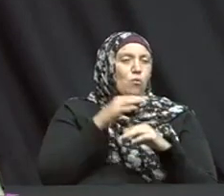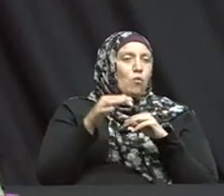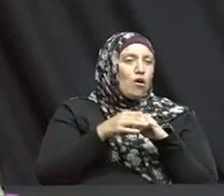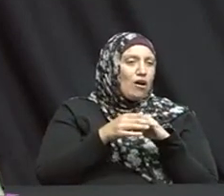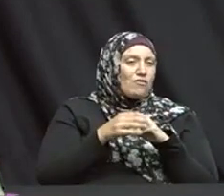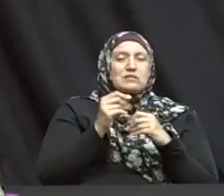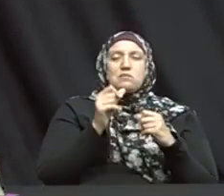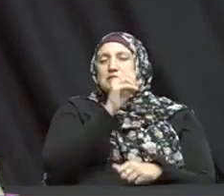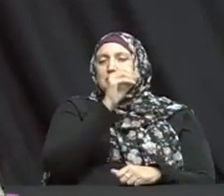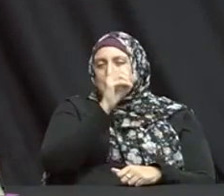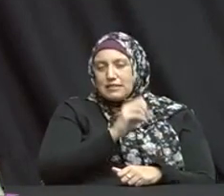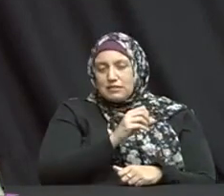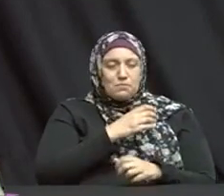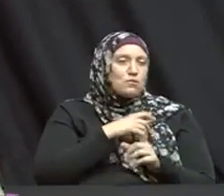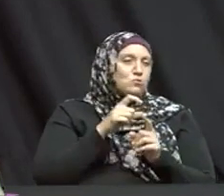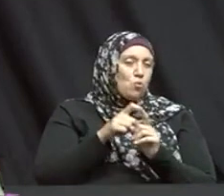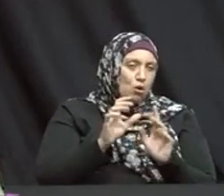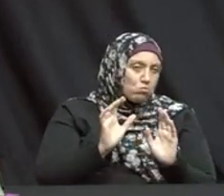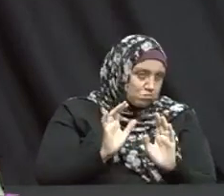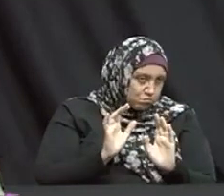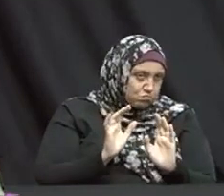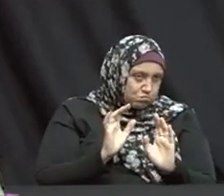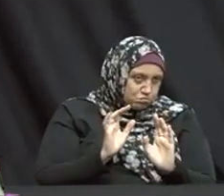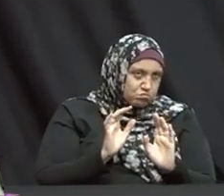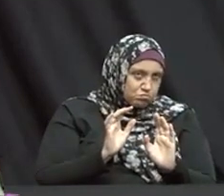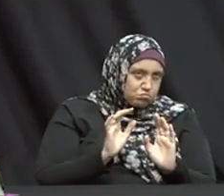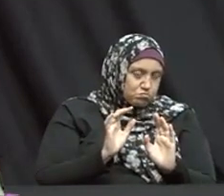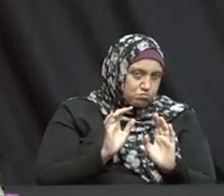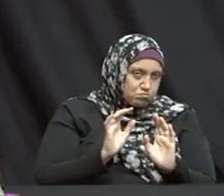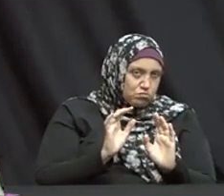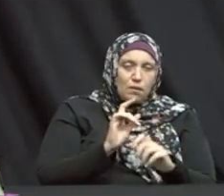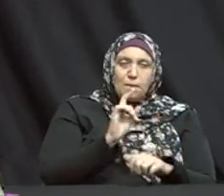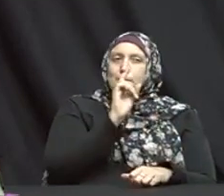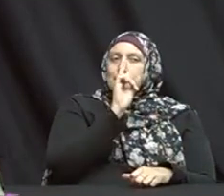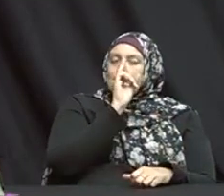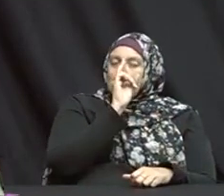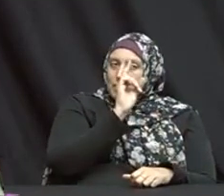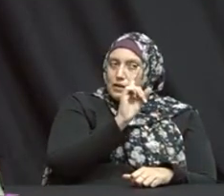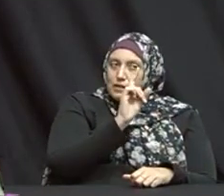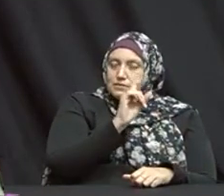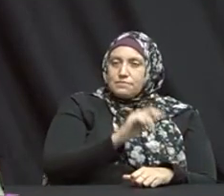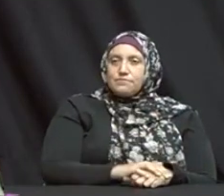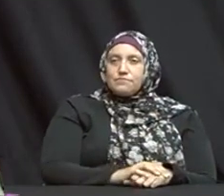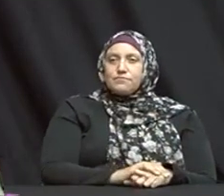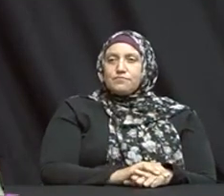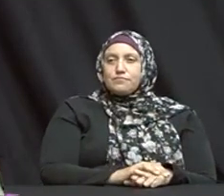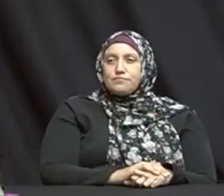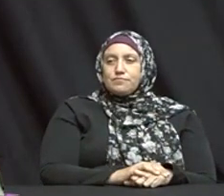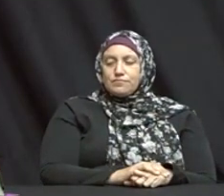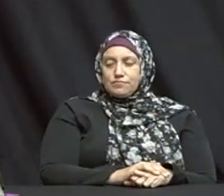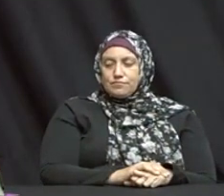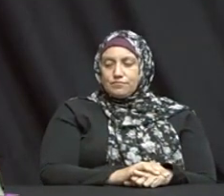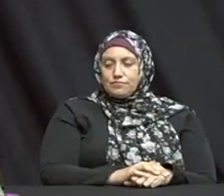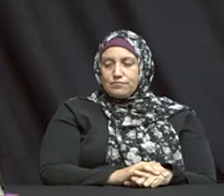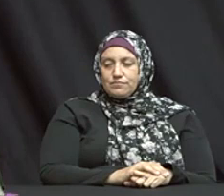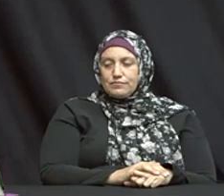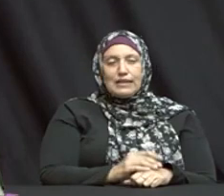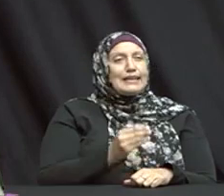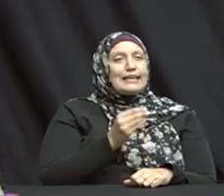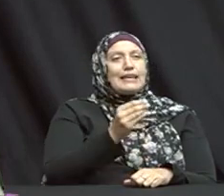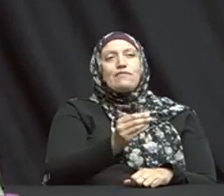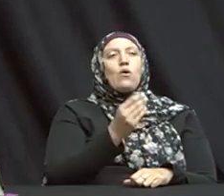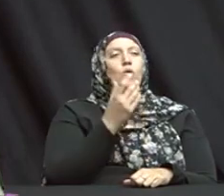percentages are. But does the religion specify when that has to be given to